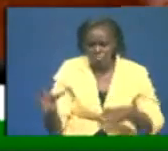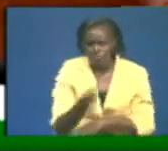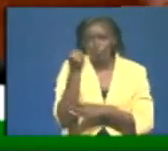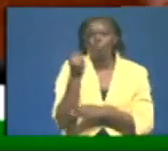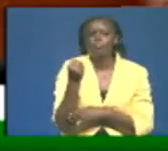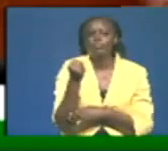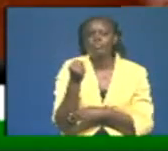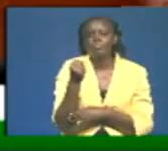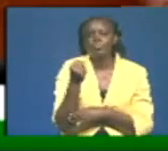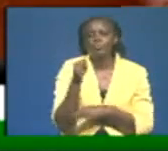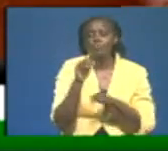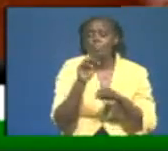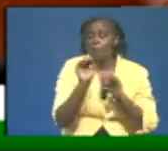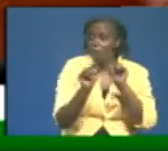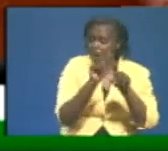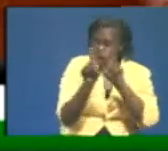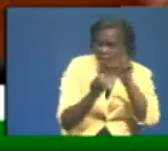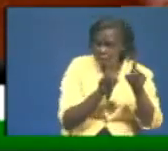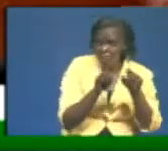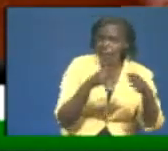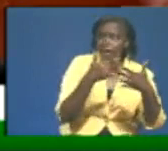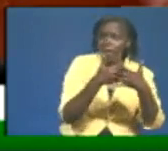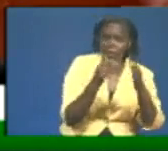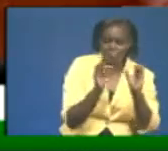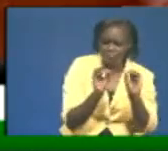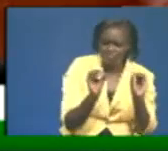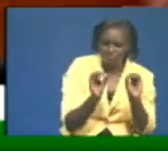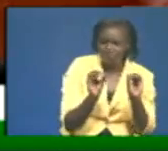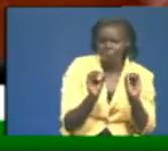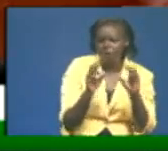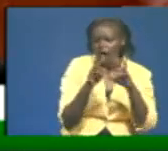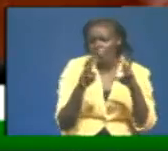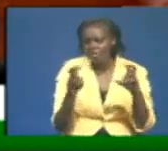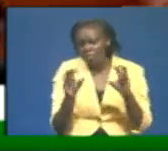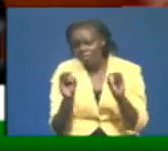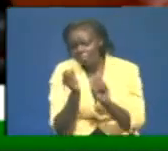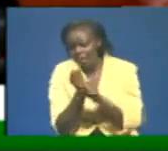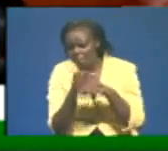No inquiries or arrest or investigation has been made